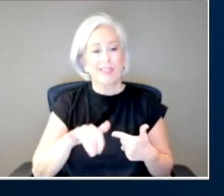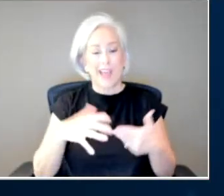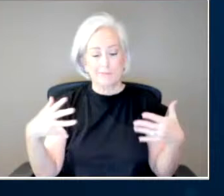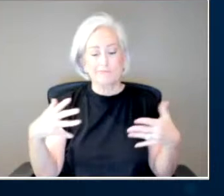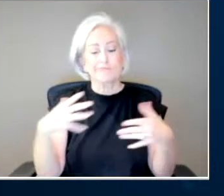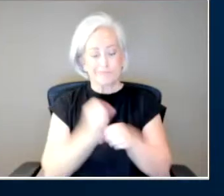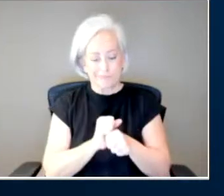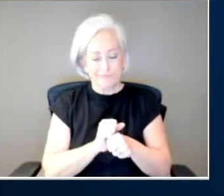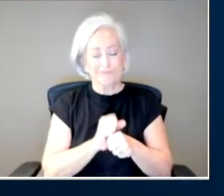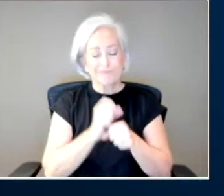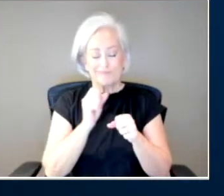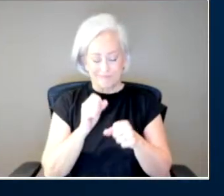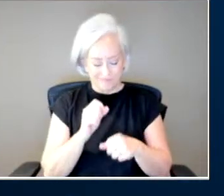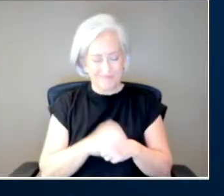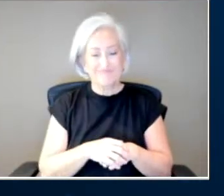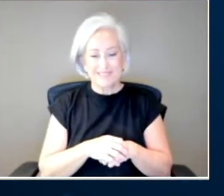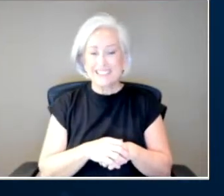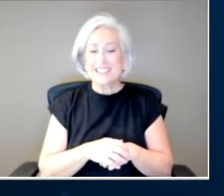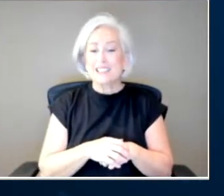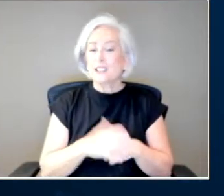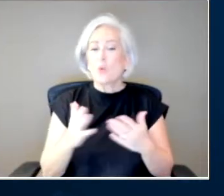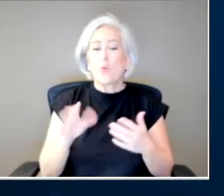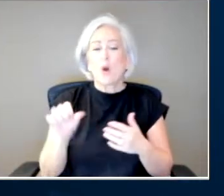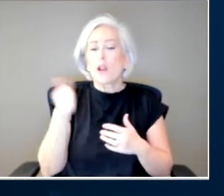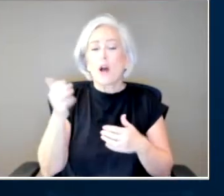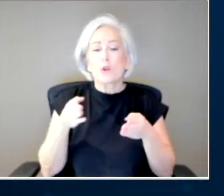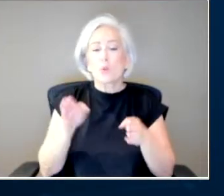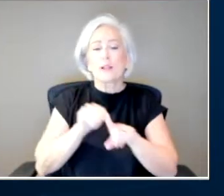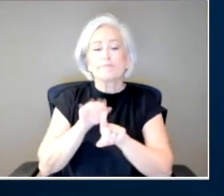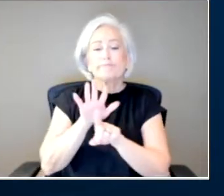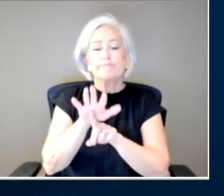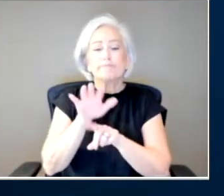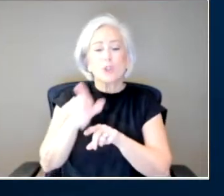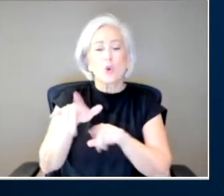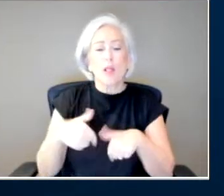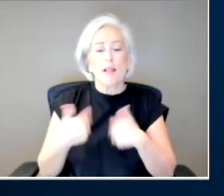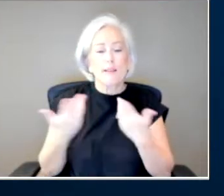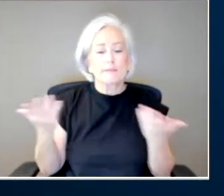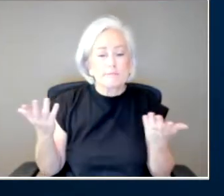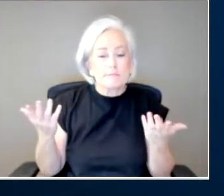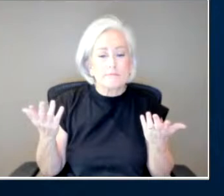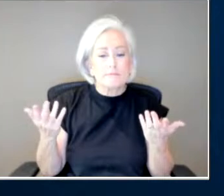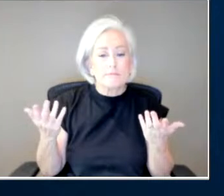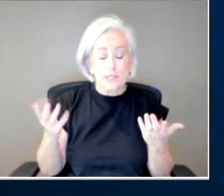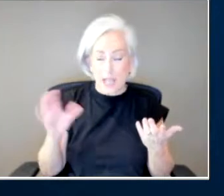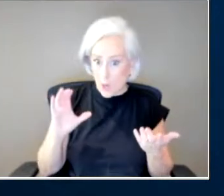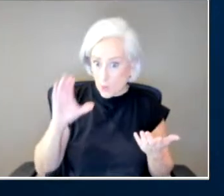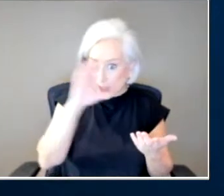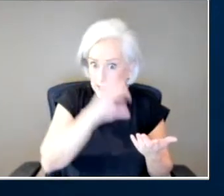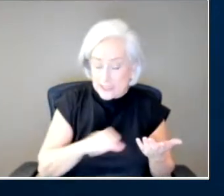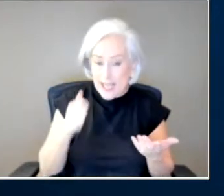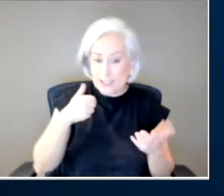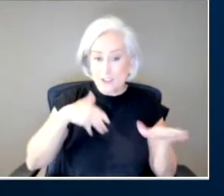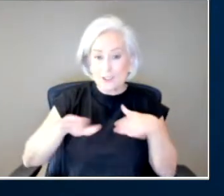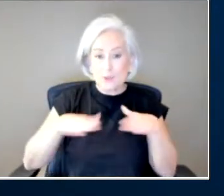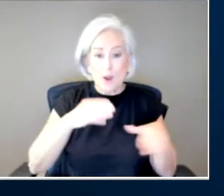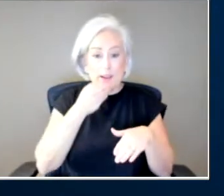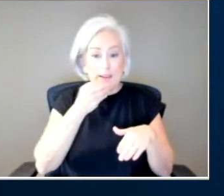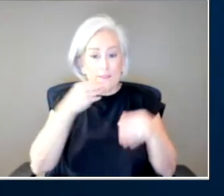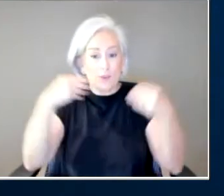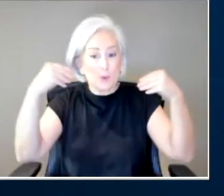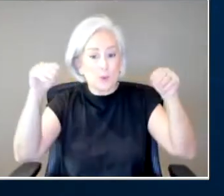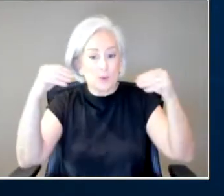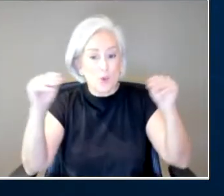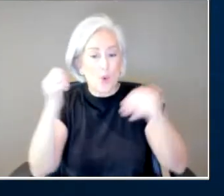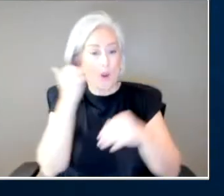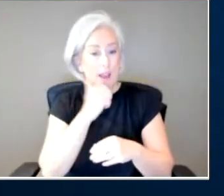ways. What are some other small ways, though, that this was affecting your life? Well, I would imagine just getting around grocery stores and just some of those day-to-day things that we